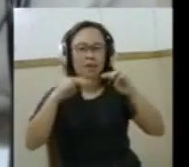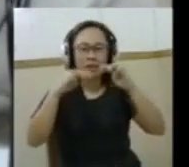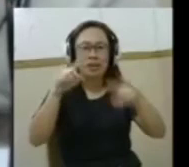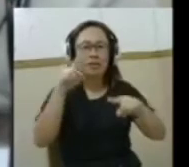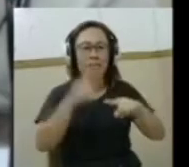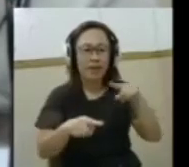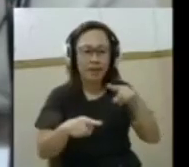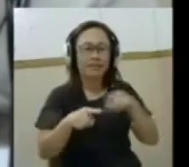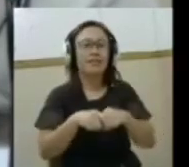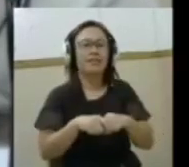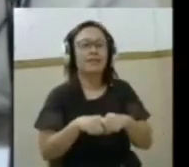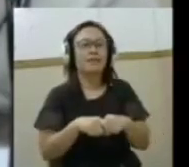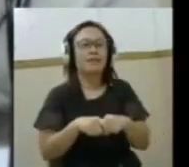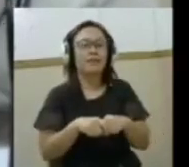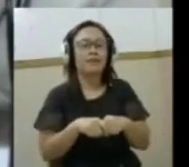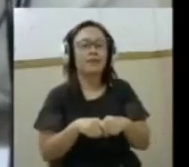I think